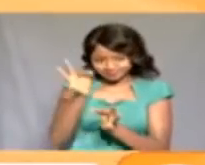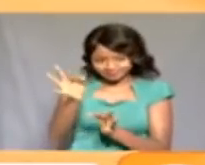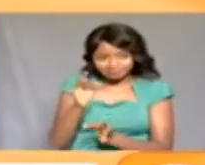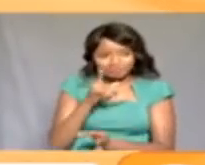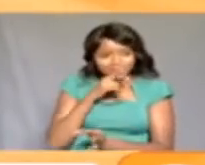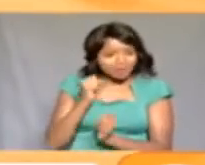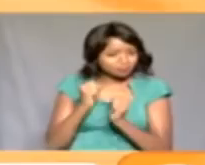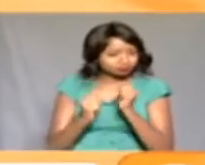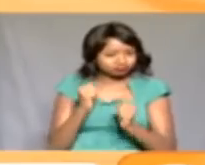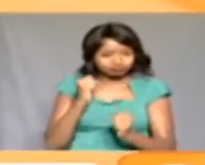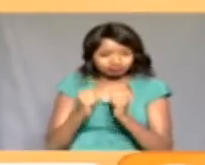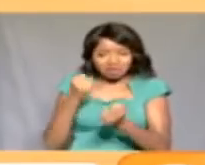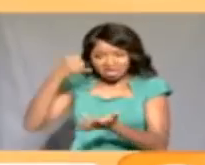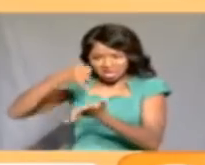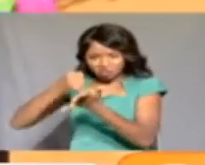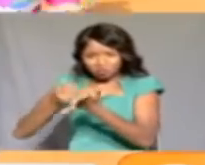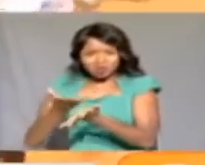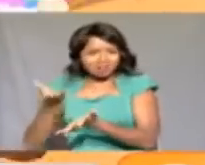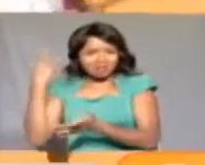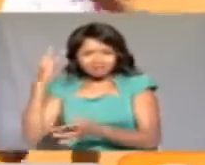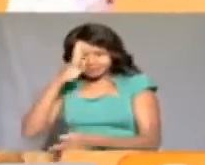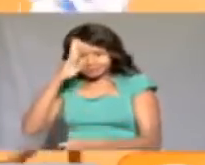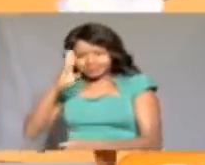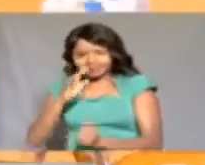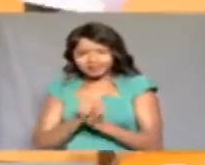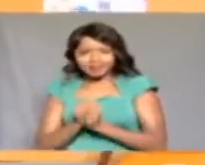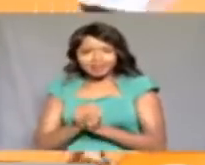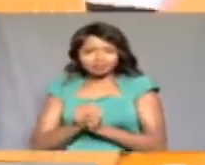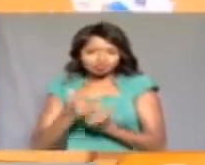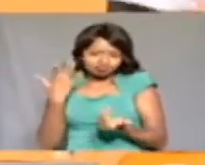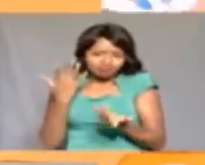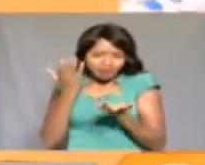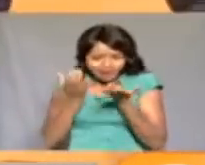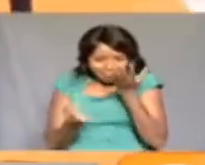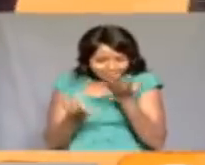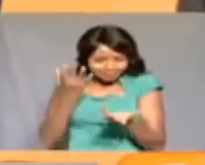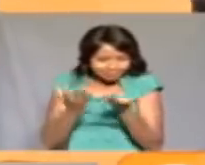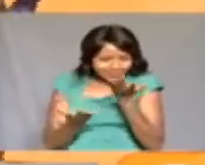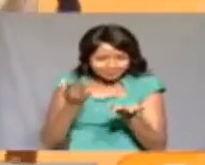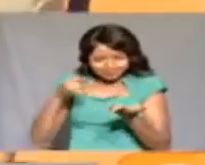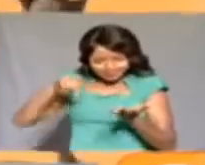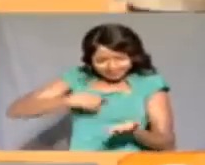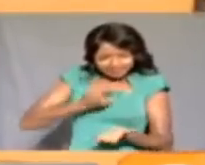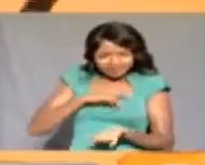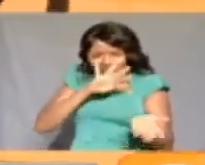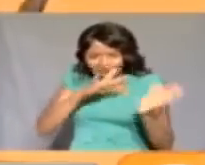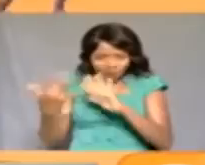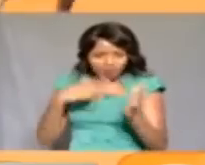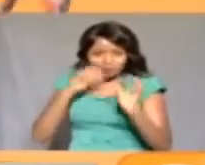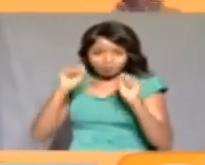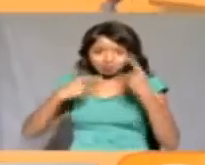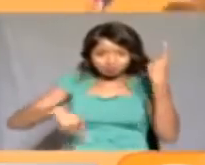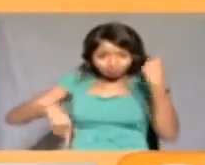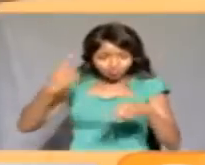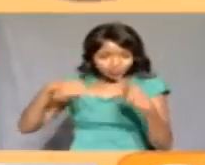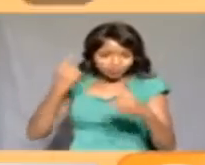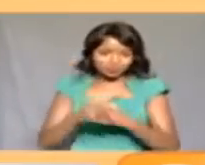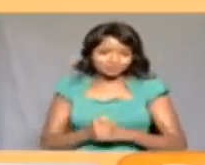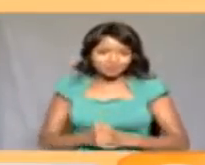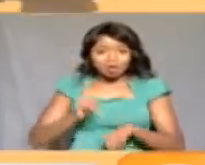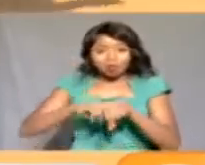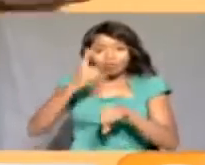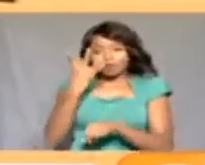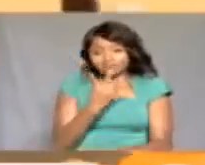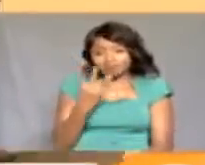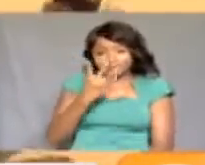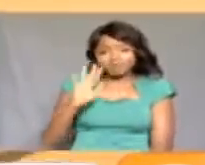Kipsang took part in the London Big Half last Sunday to assess himself before the main 42 kilometers race in April. You find that